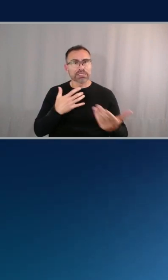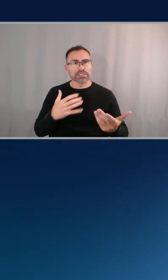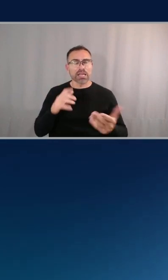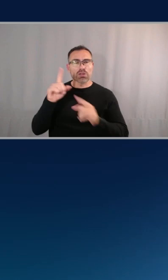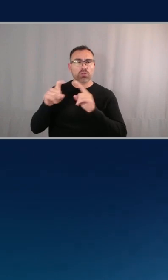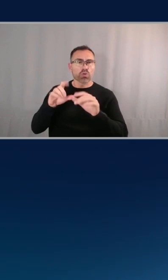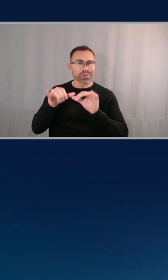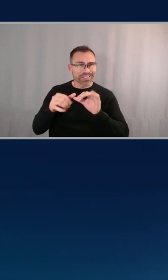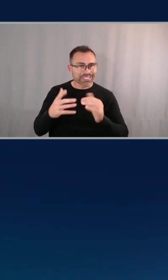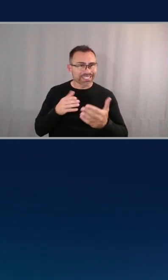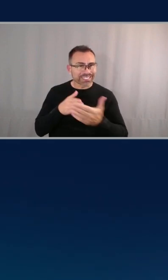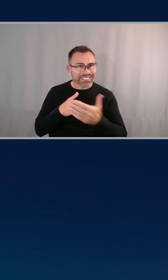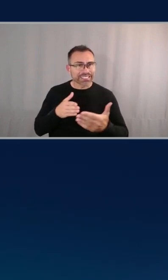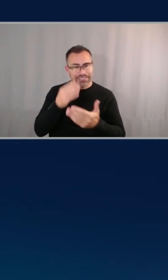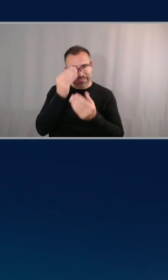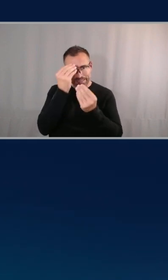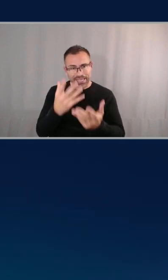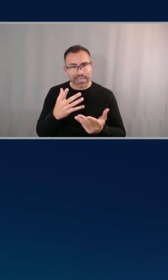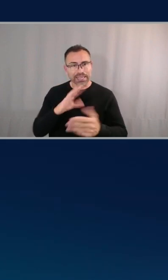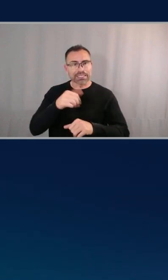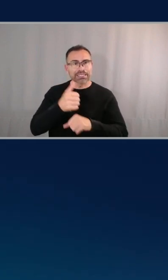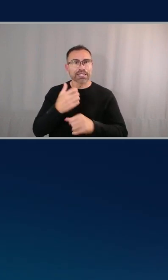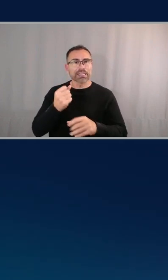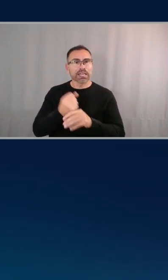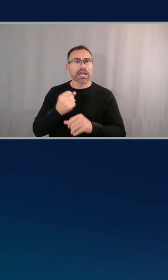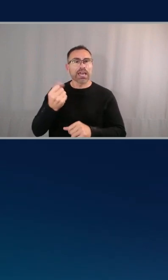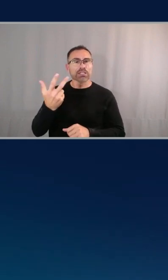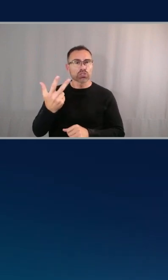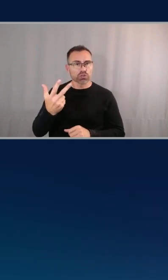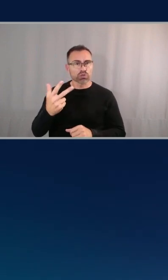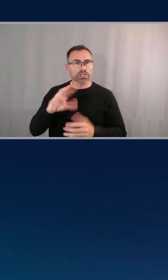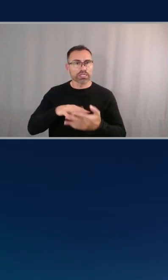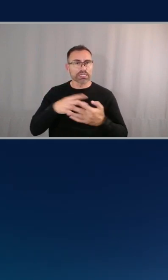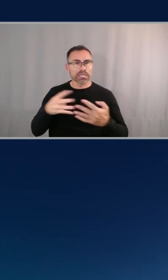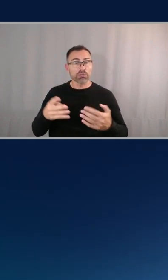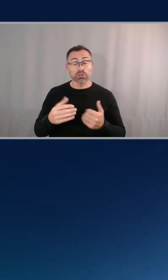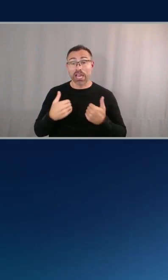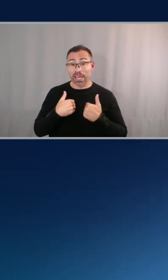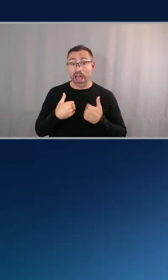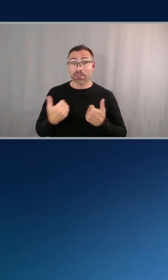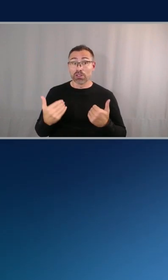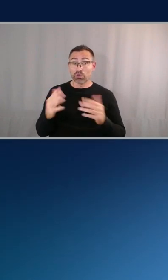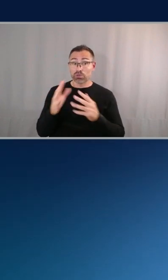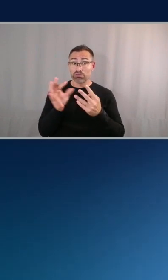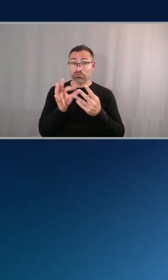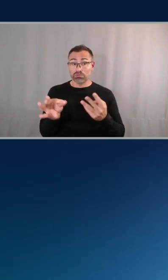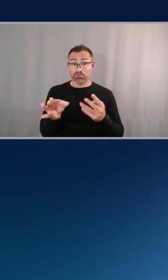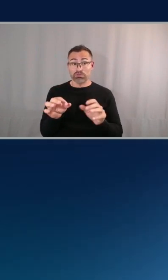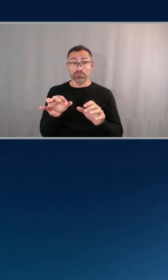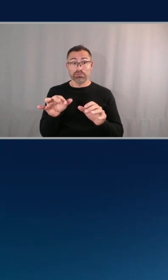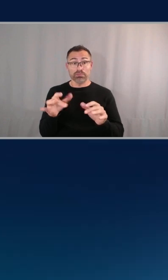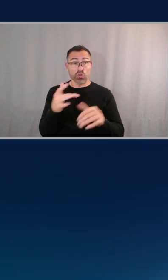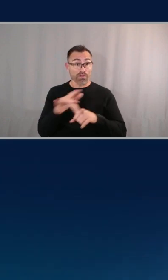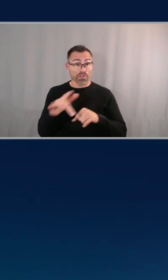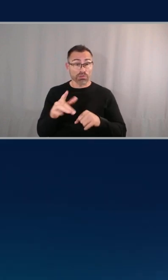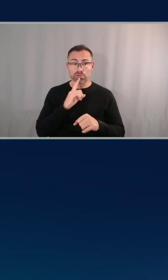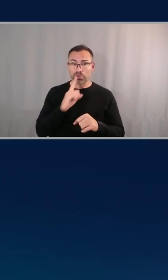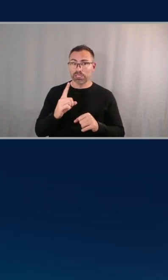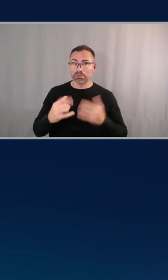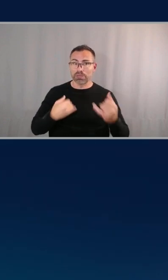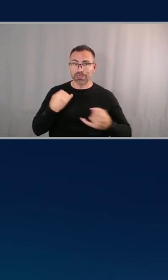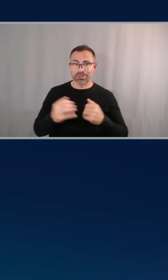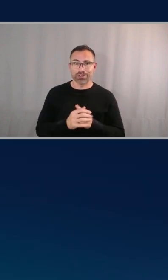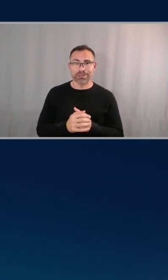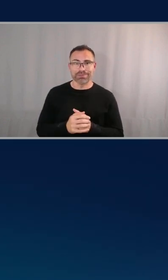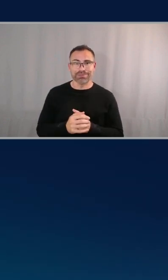that will sit in S3 tables, and just having those options be available is basically, it's been a joy. Yeah. Yeah. That's